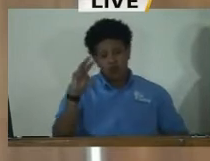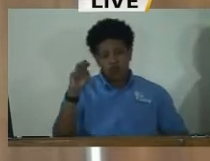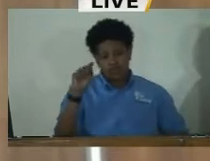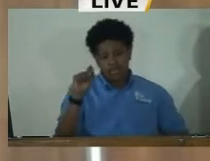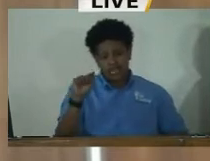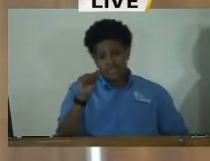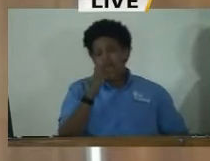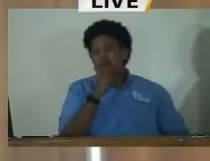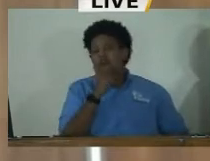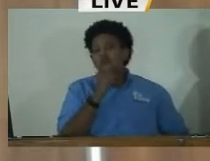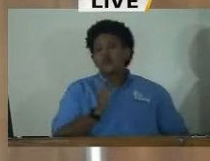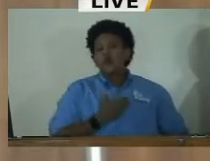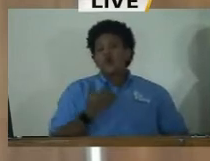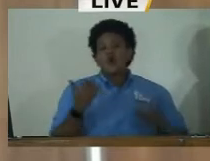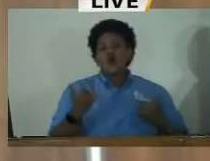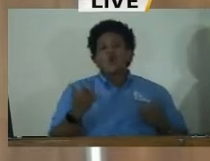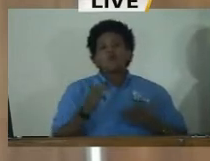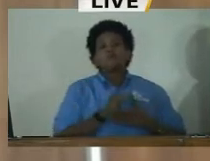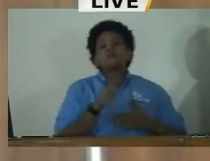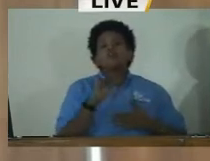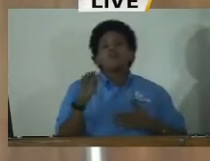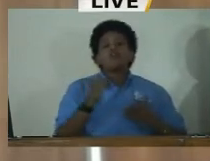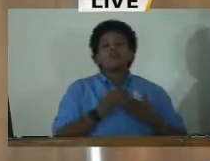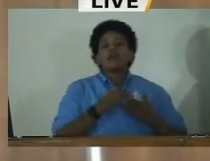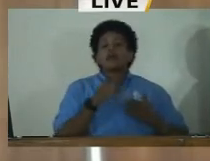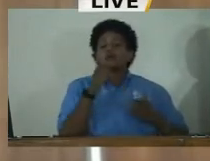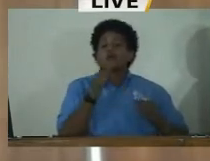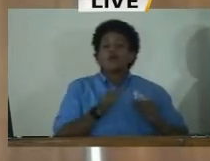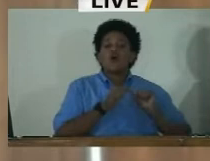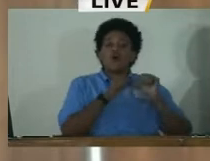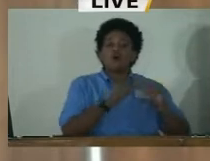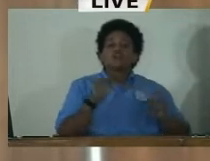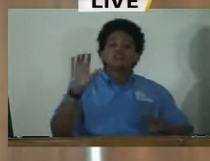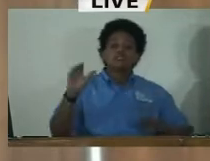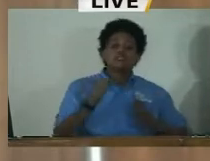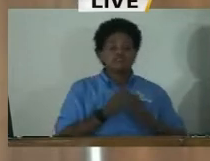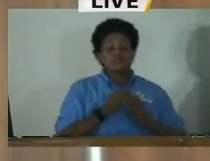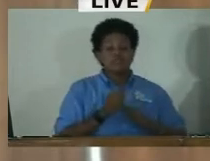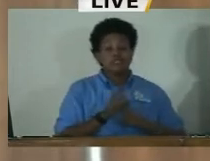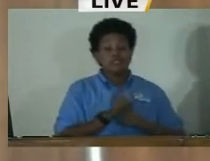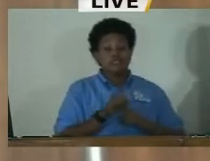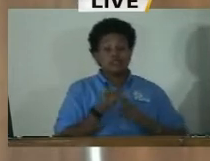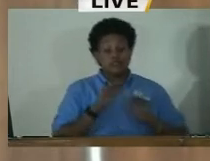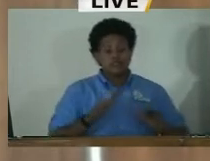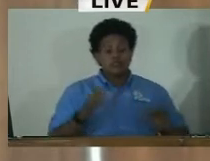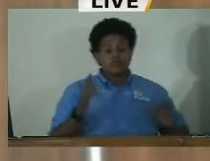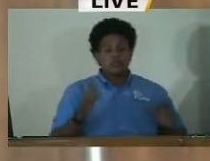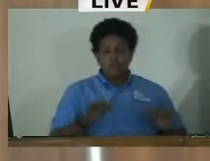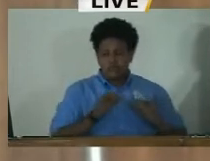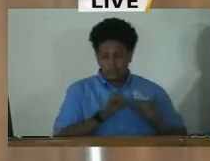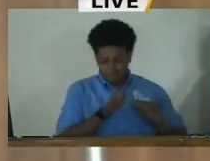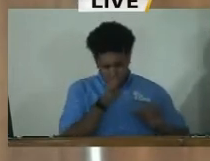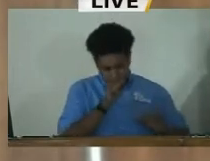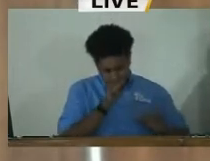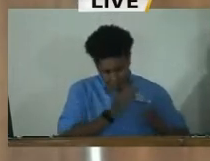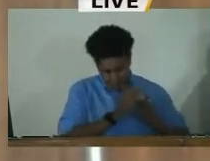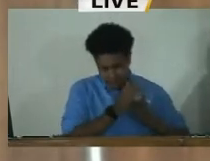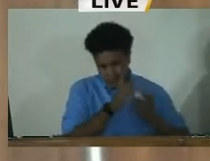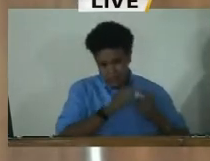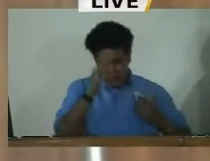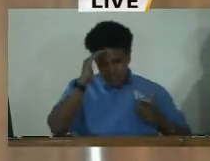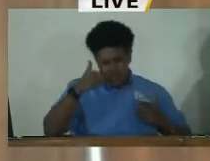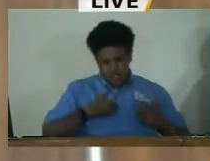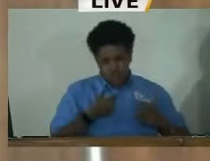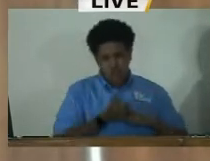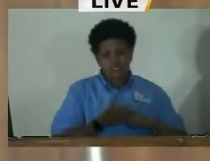Andrew, our current Minister of Finance, who continues his fiscal discipline by staying the course and